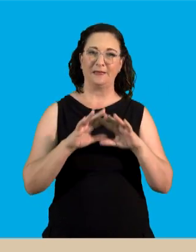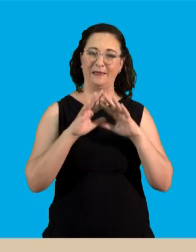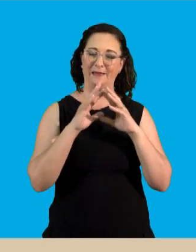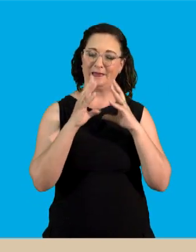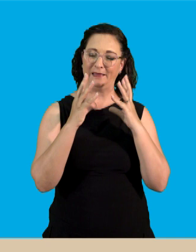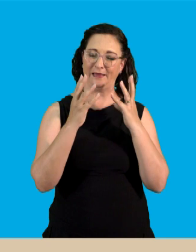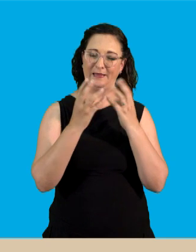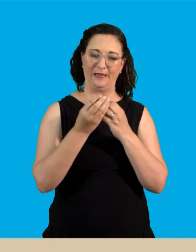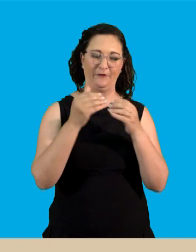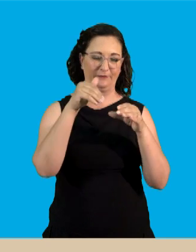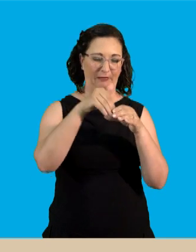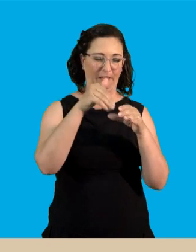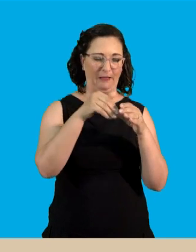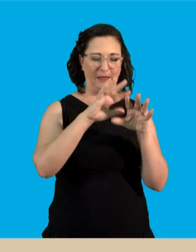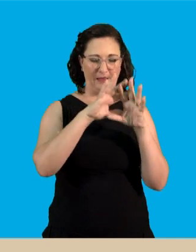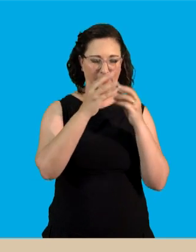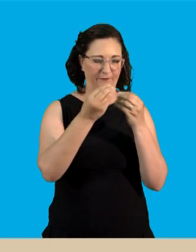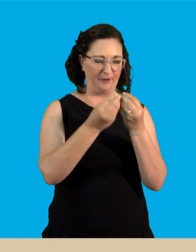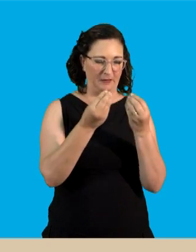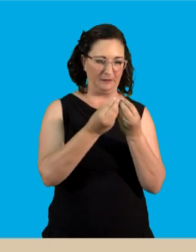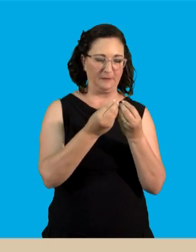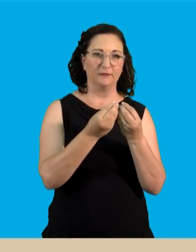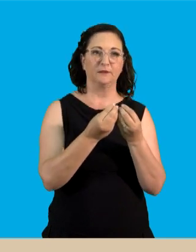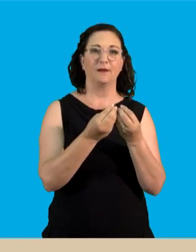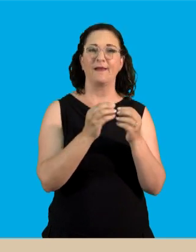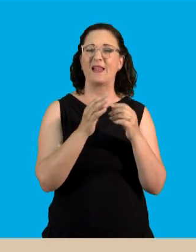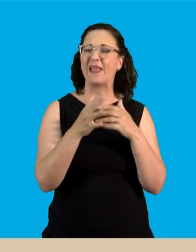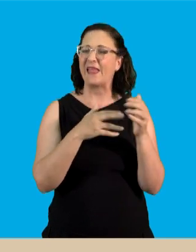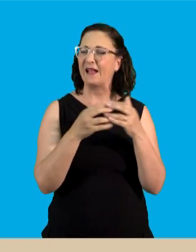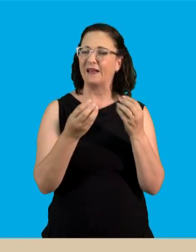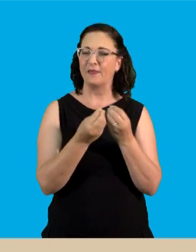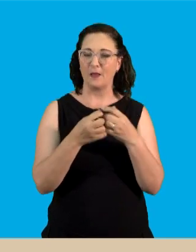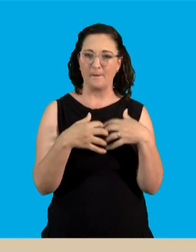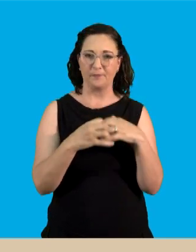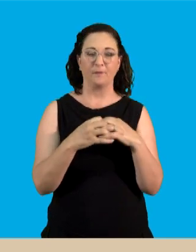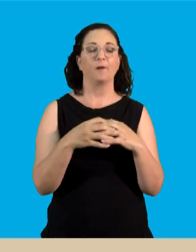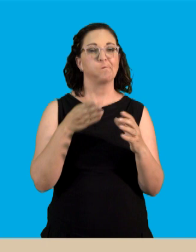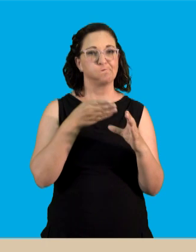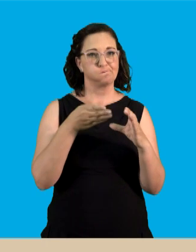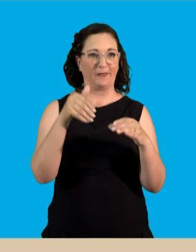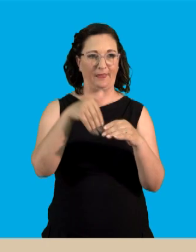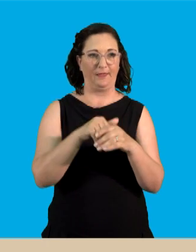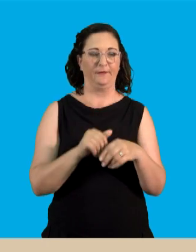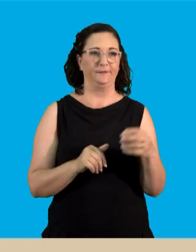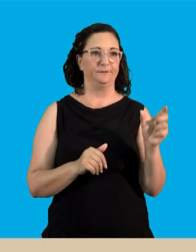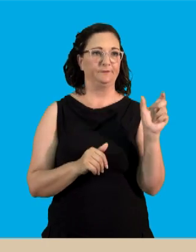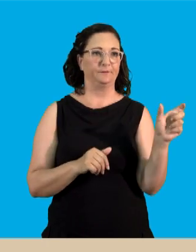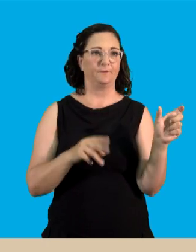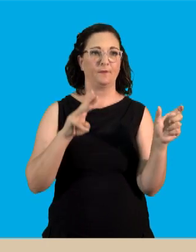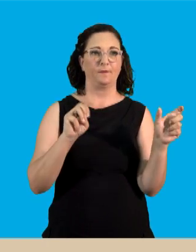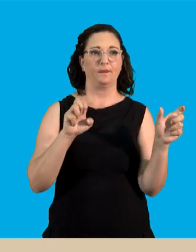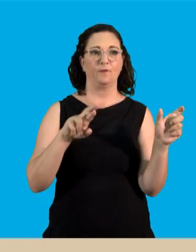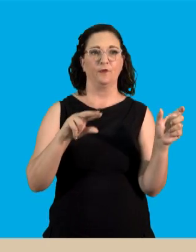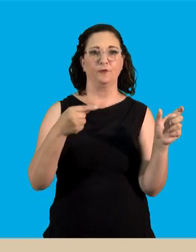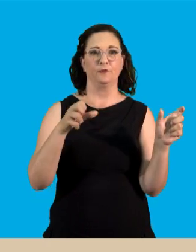the entire body of all matter and energy that exists. Merger is the